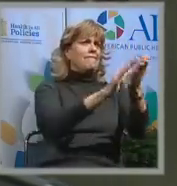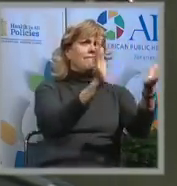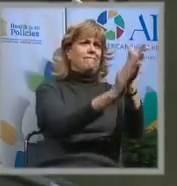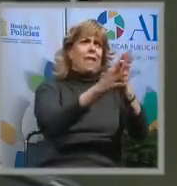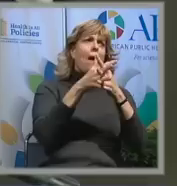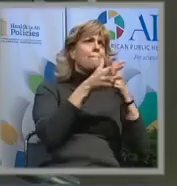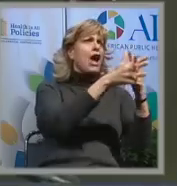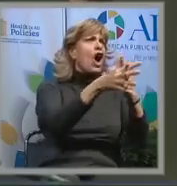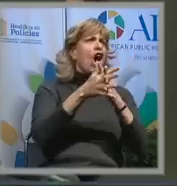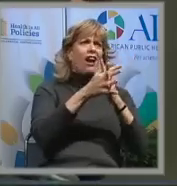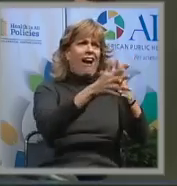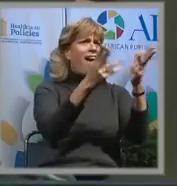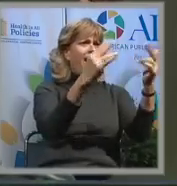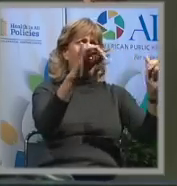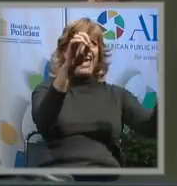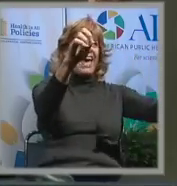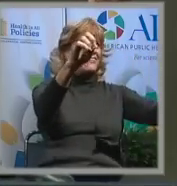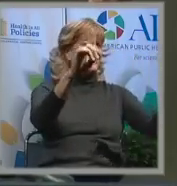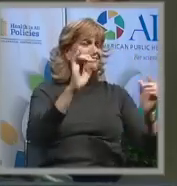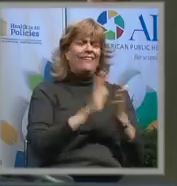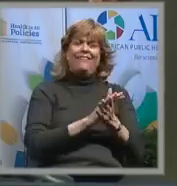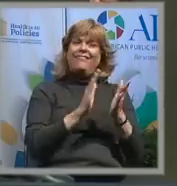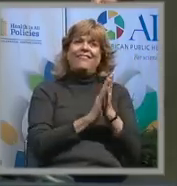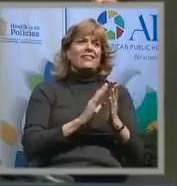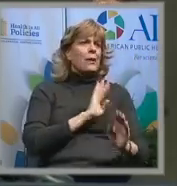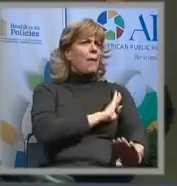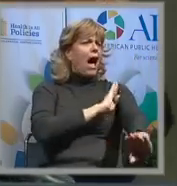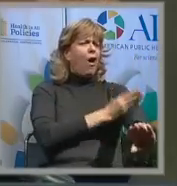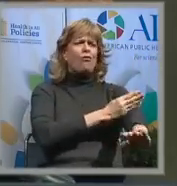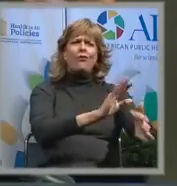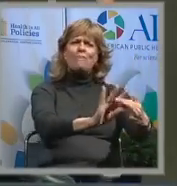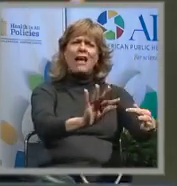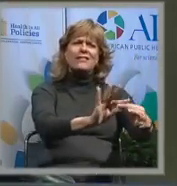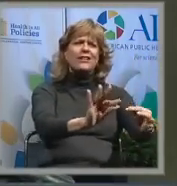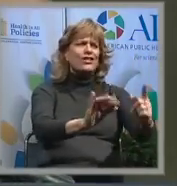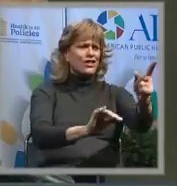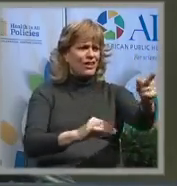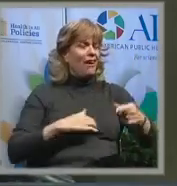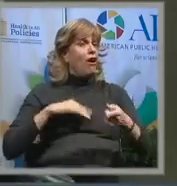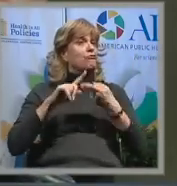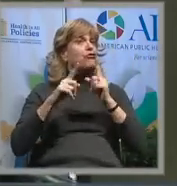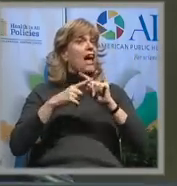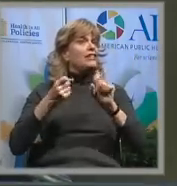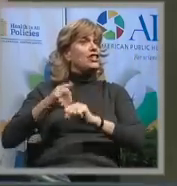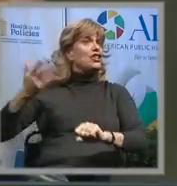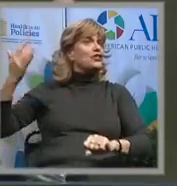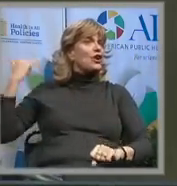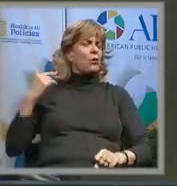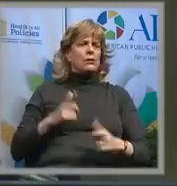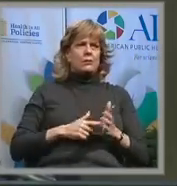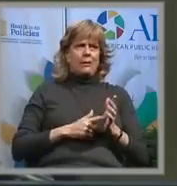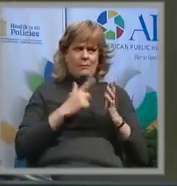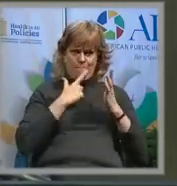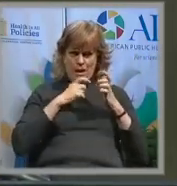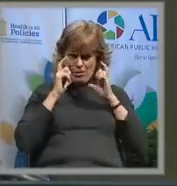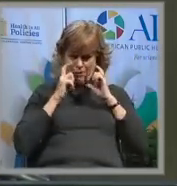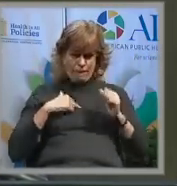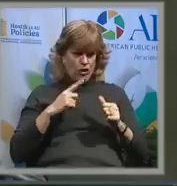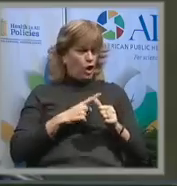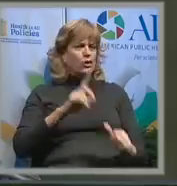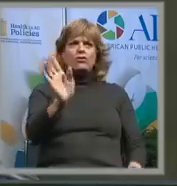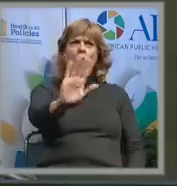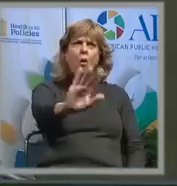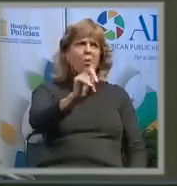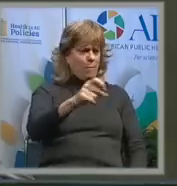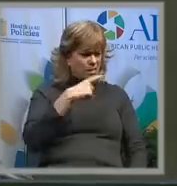this. It's a powerful message. You know, I had friends years ago who were sometimes embarrassed when they were the first. I said, no, you